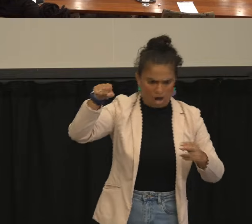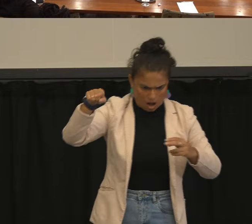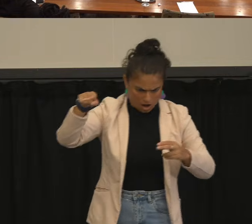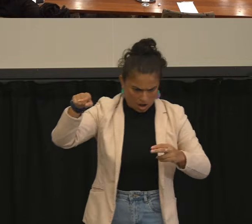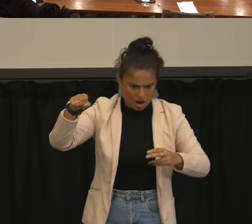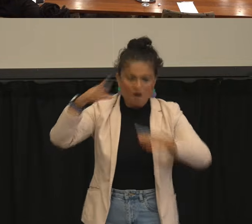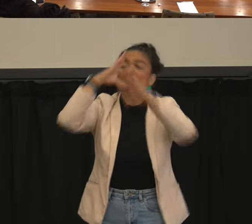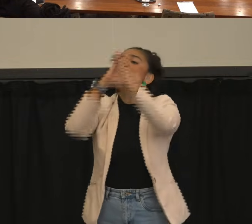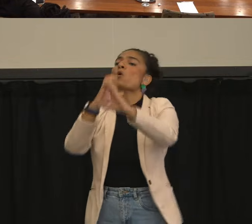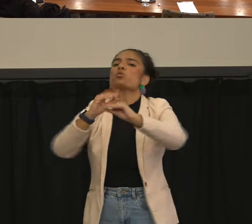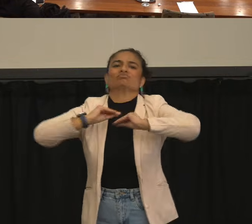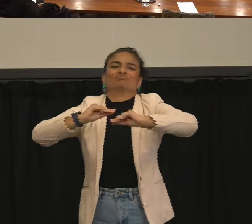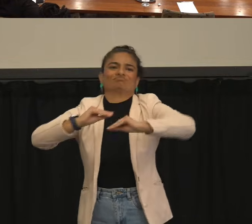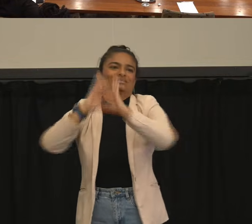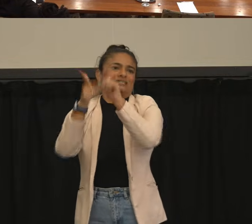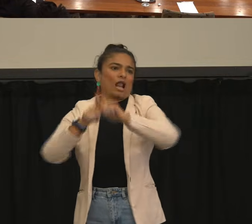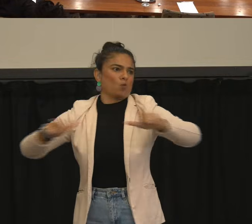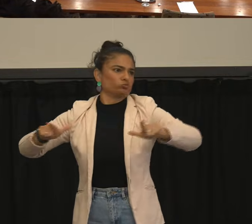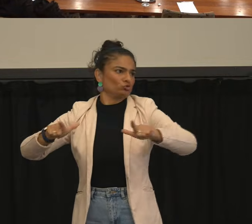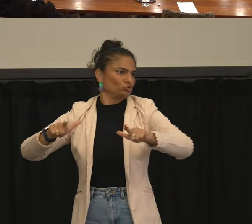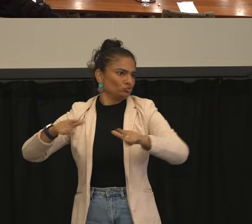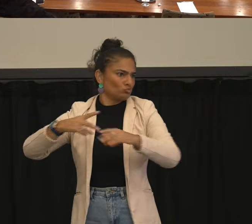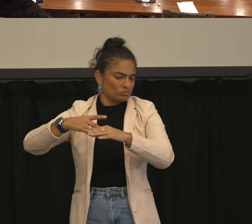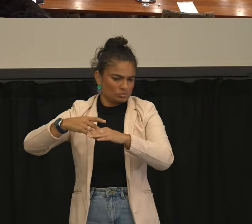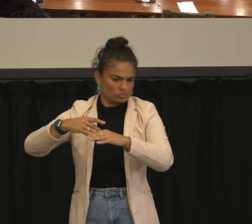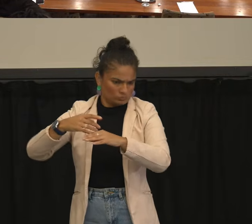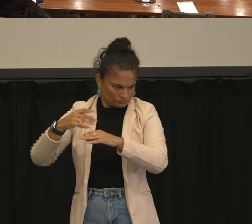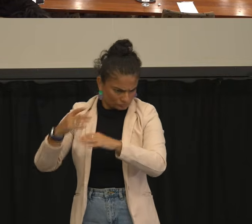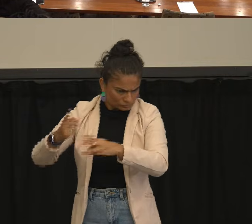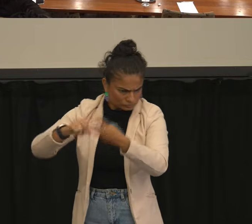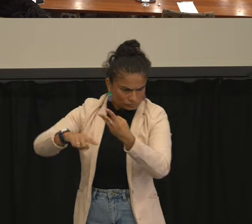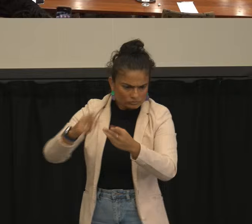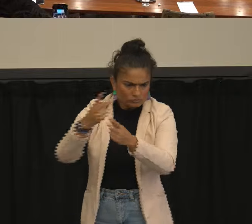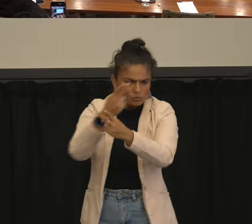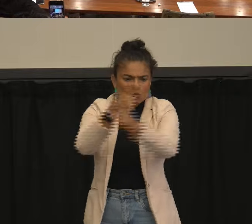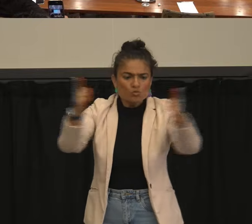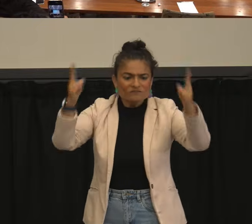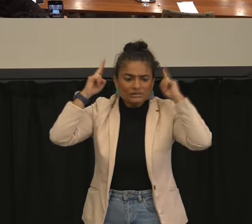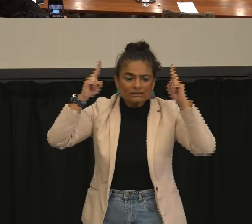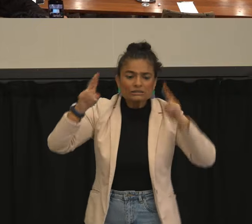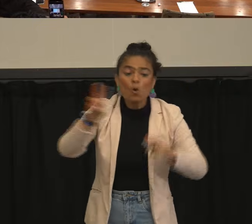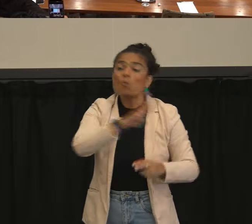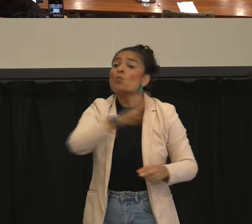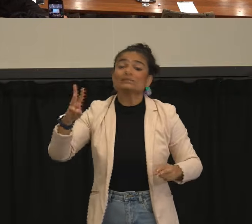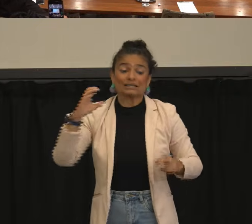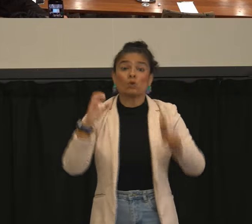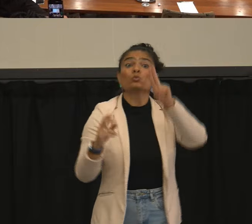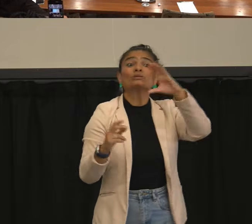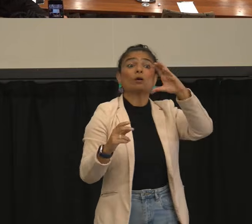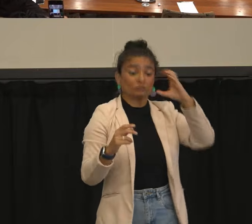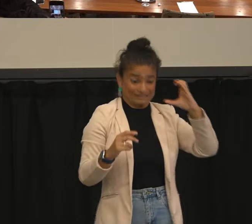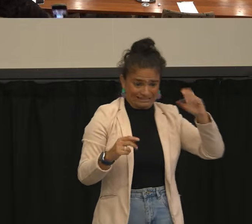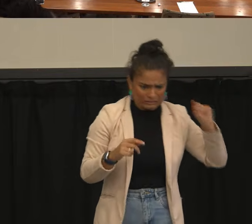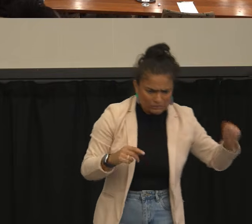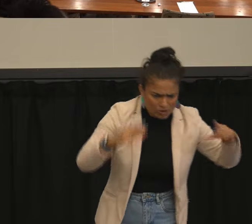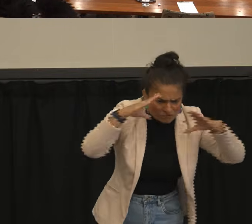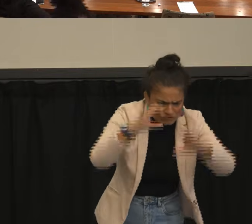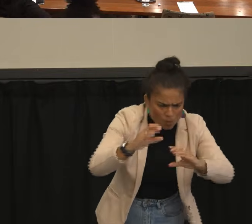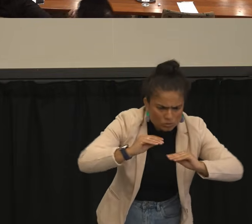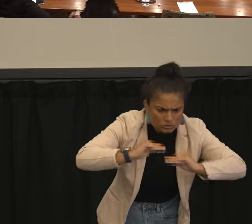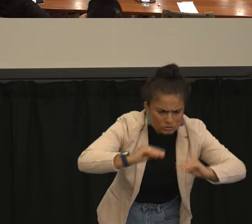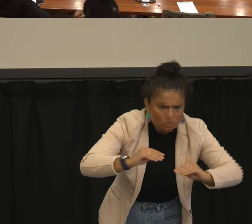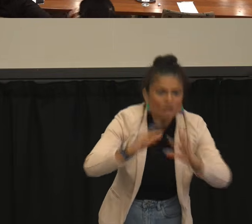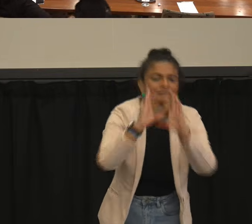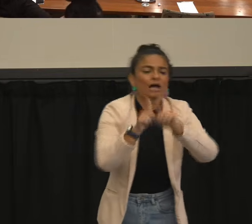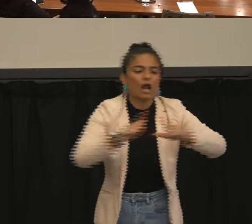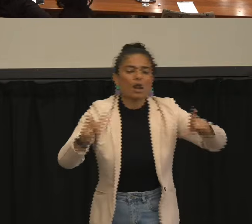Then we also have the University of Pretoria, an industry-focused SASL training program, a University of the Western Cape, who